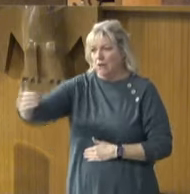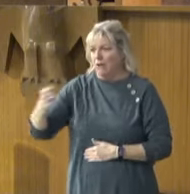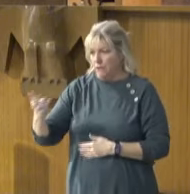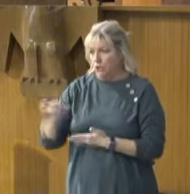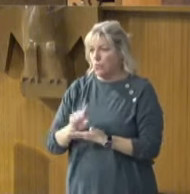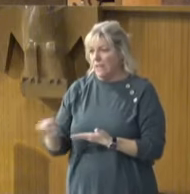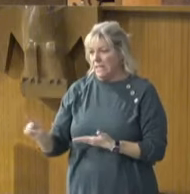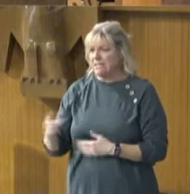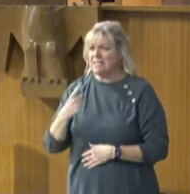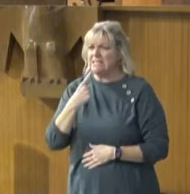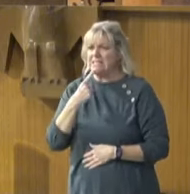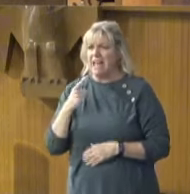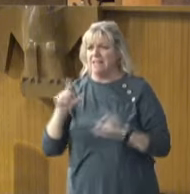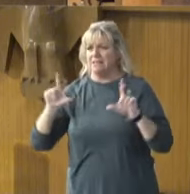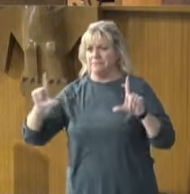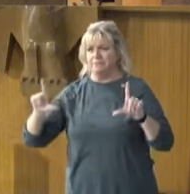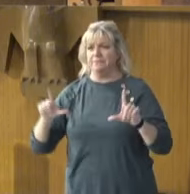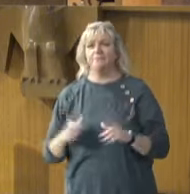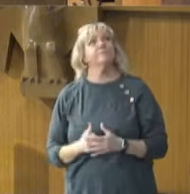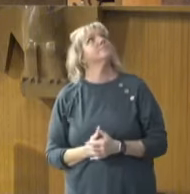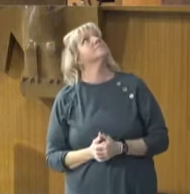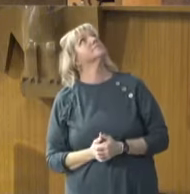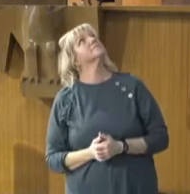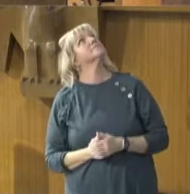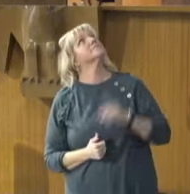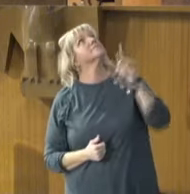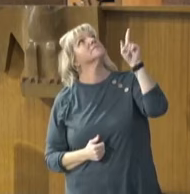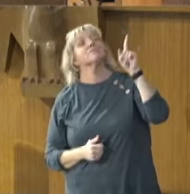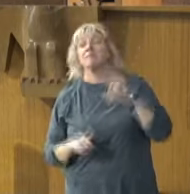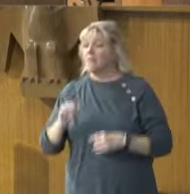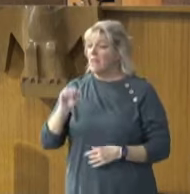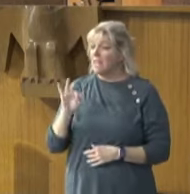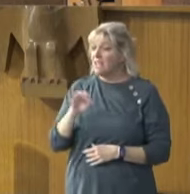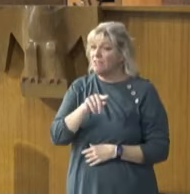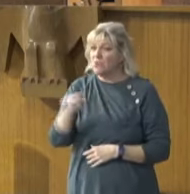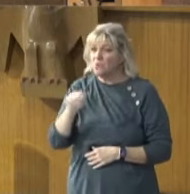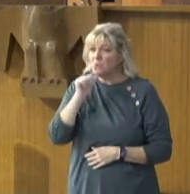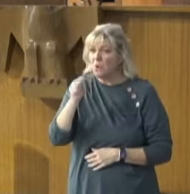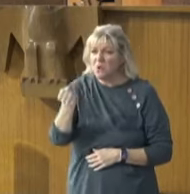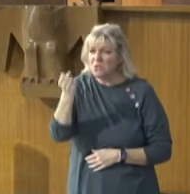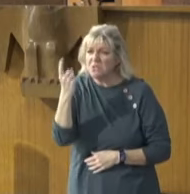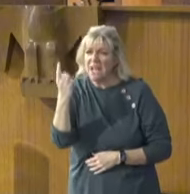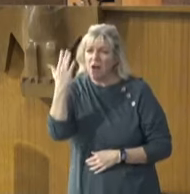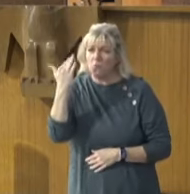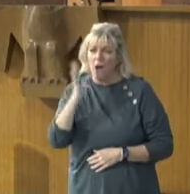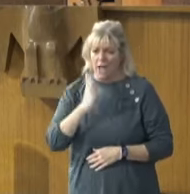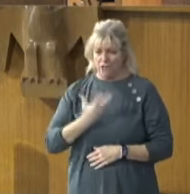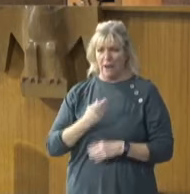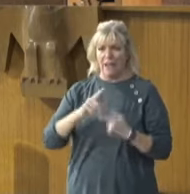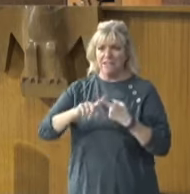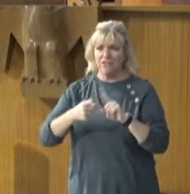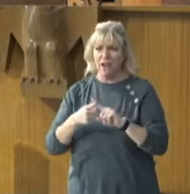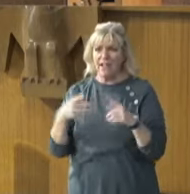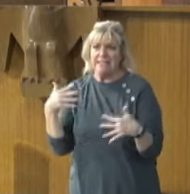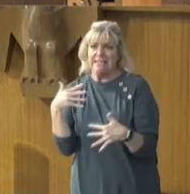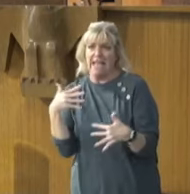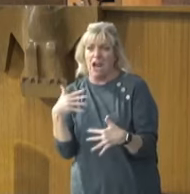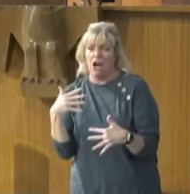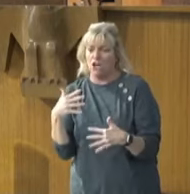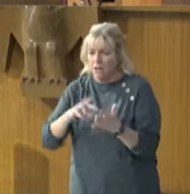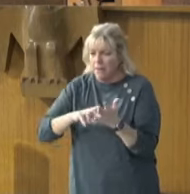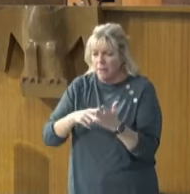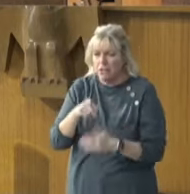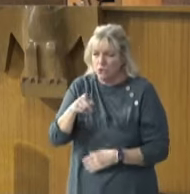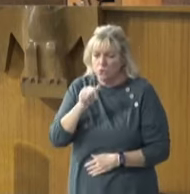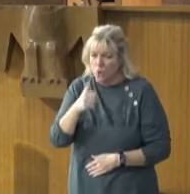that says this. If you can't understand why your trans friend is scared right now, then you don't have